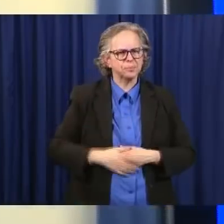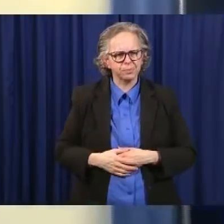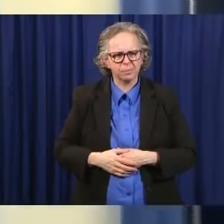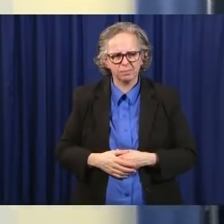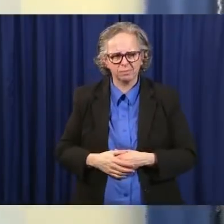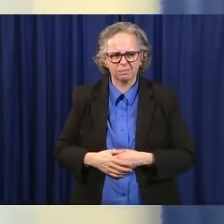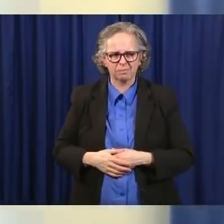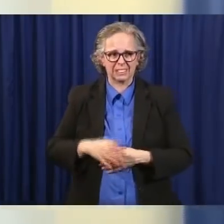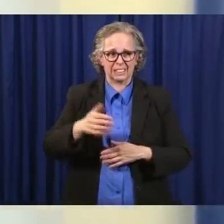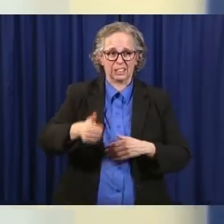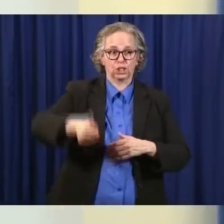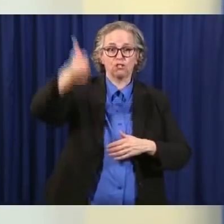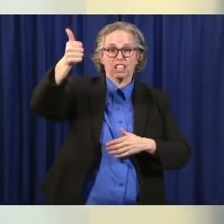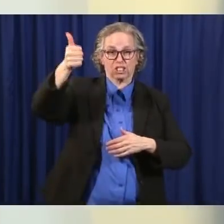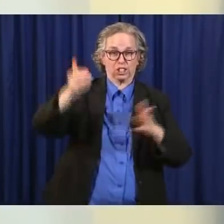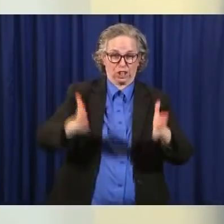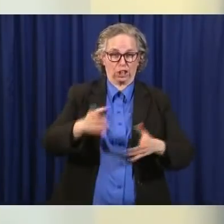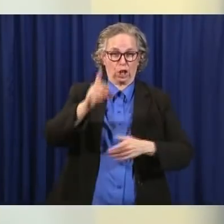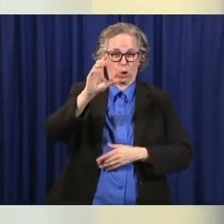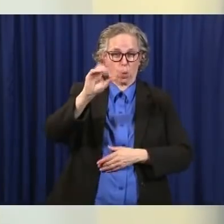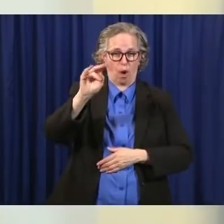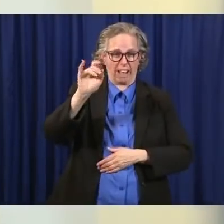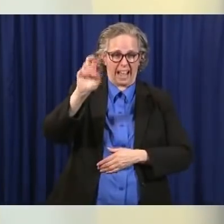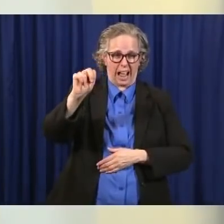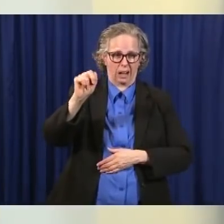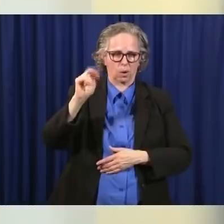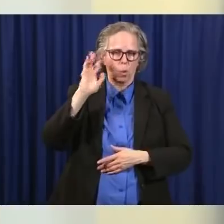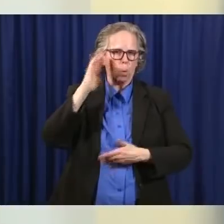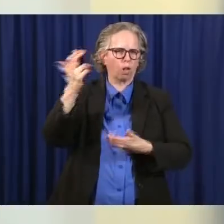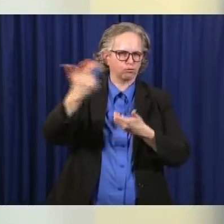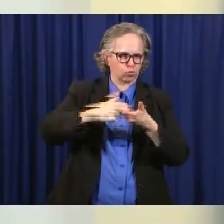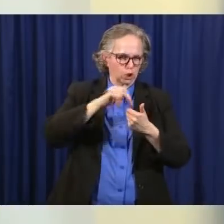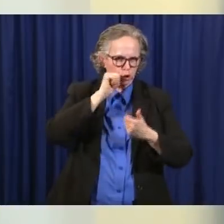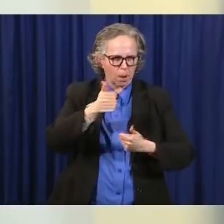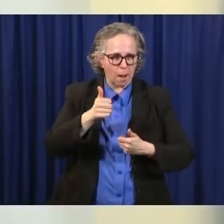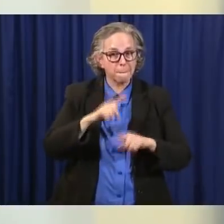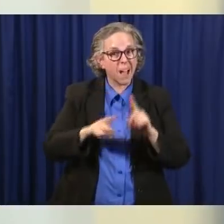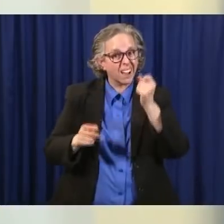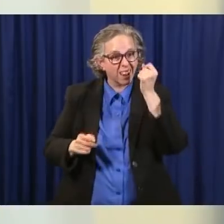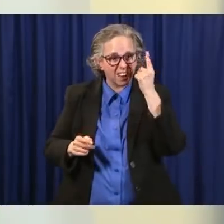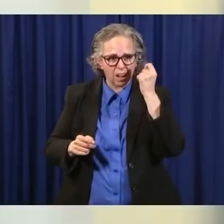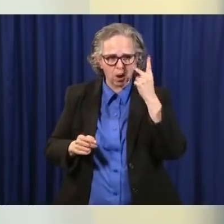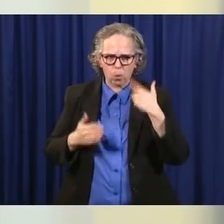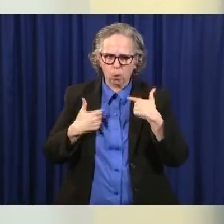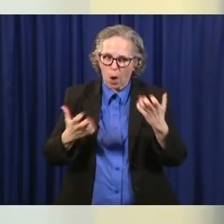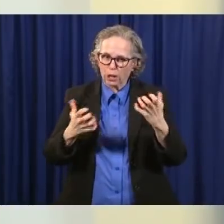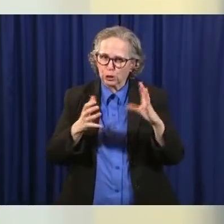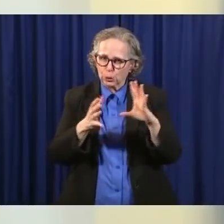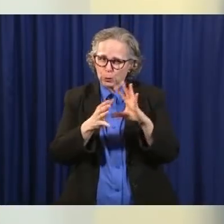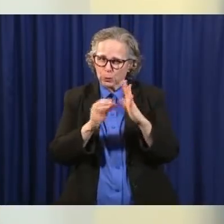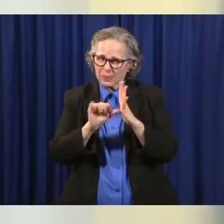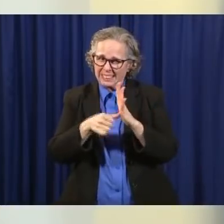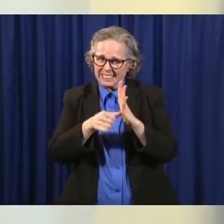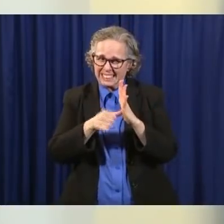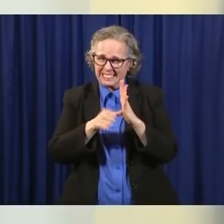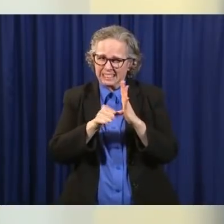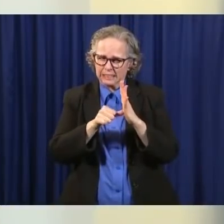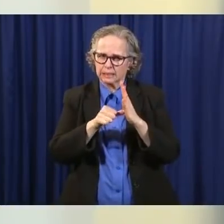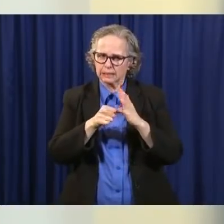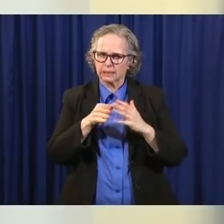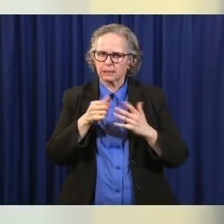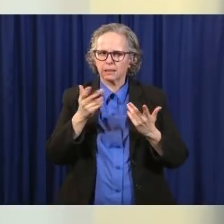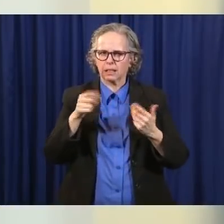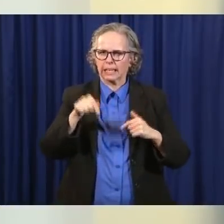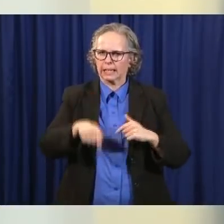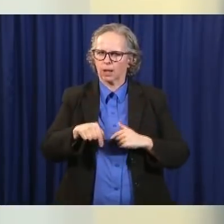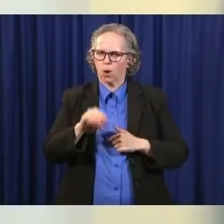will be joining us. I want to say there are a couple things at Ohio, I think, and over time I hope to even share more broadly with